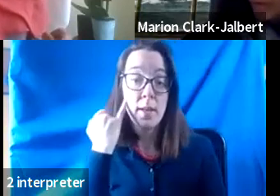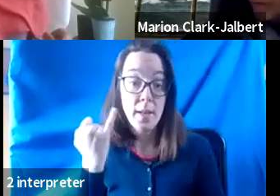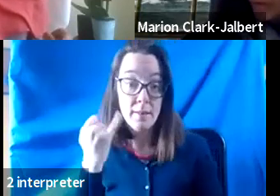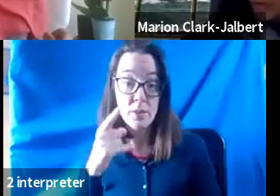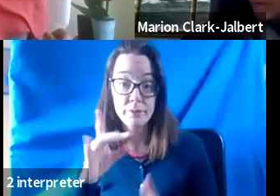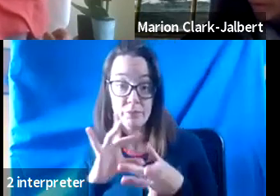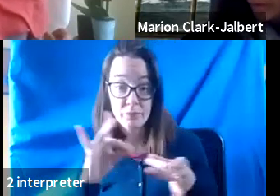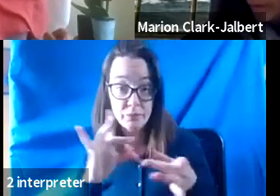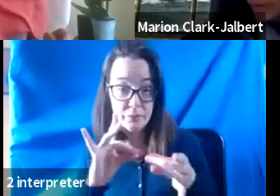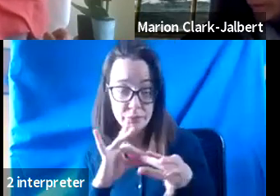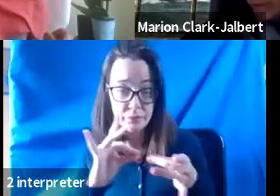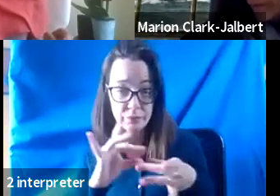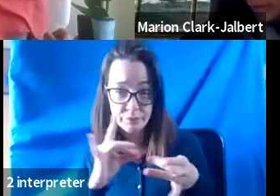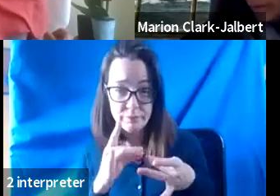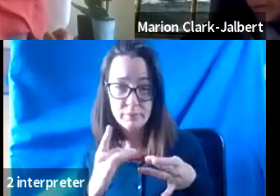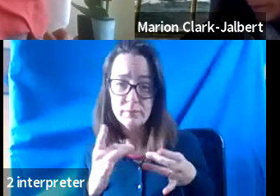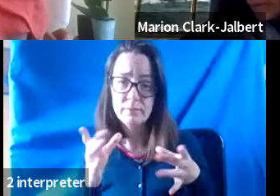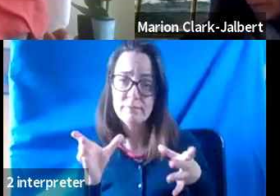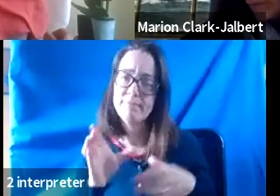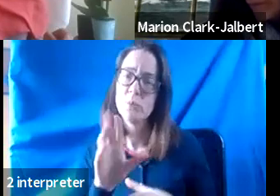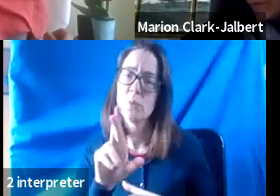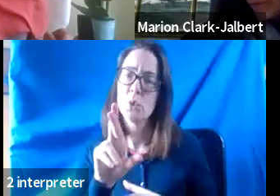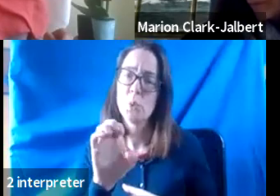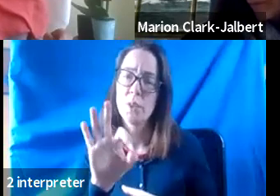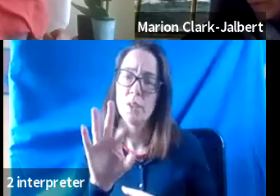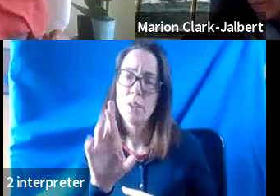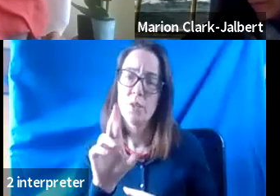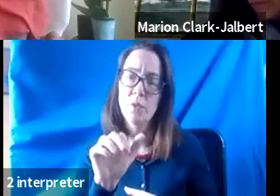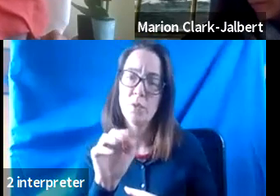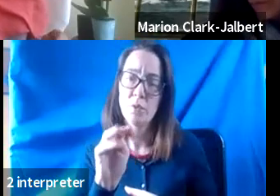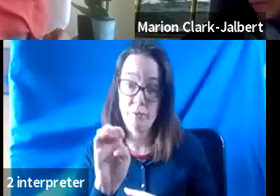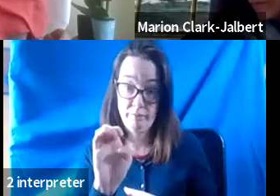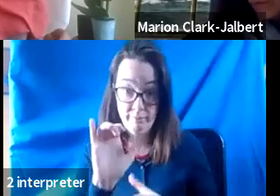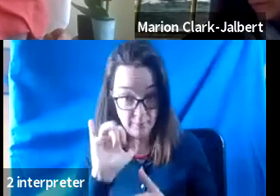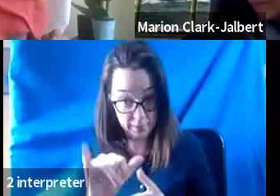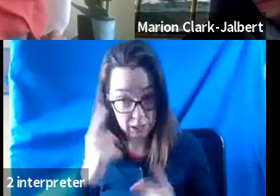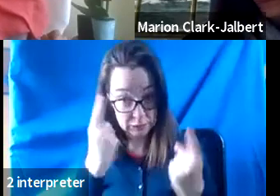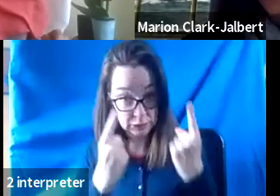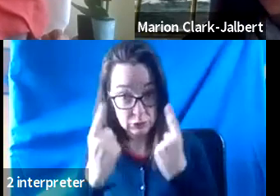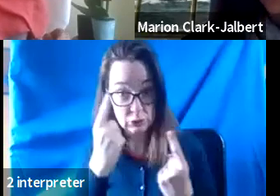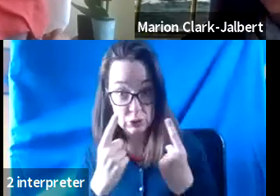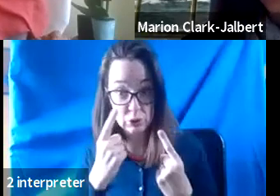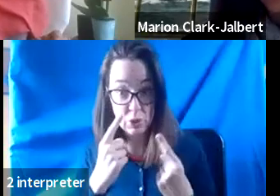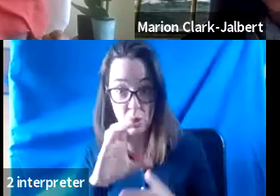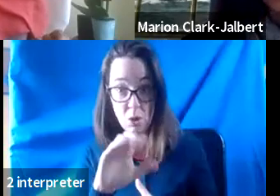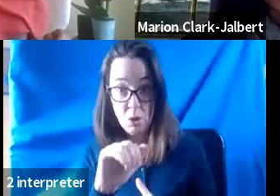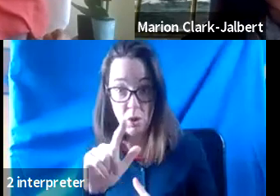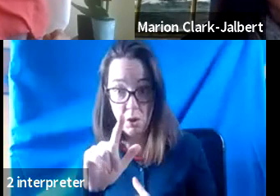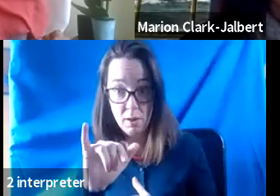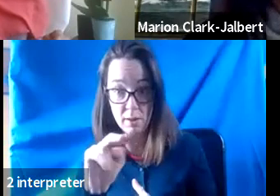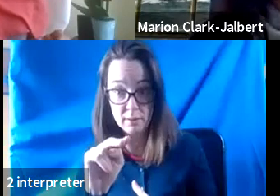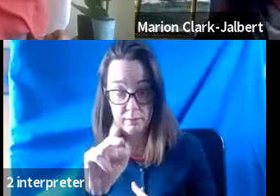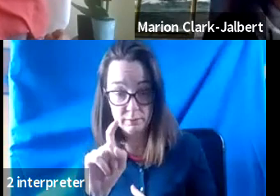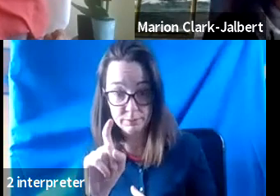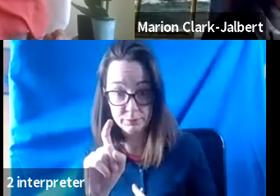is also a sort of calling in strategy. Because, you know, one of the things is when we're in a vulnerable position, we